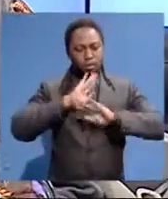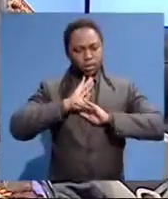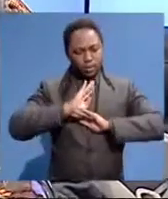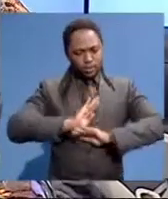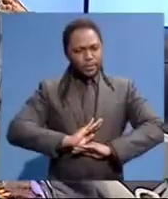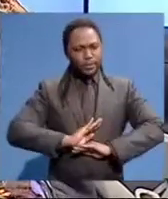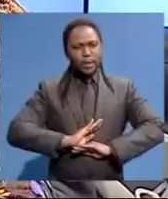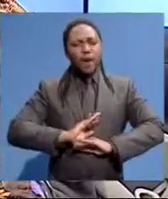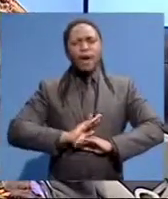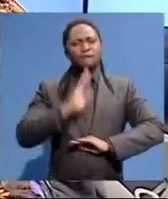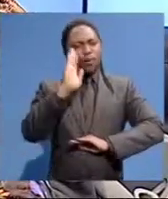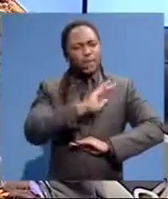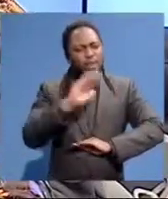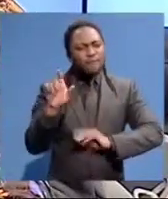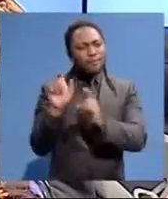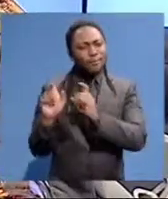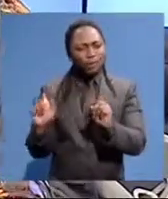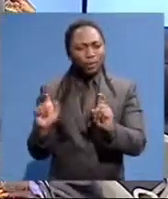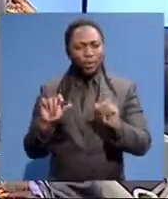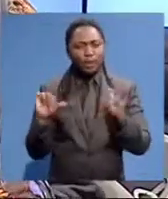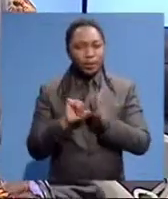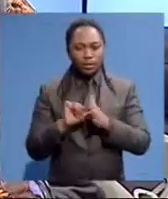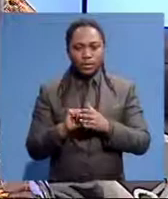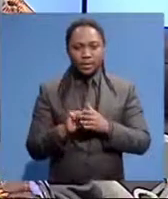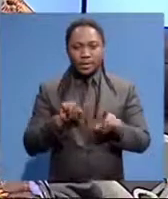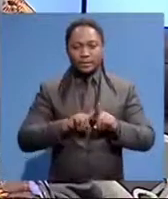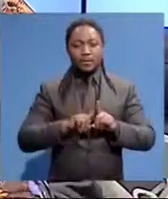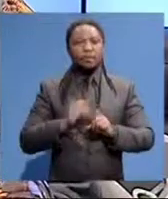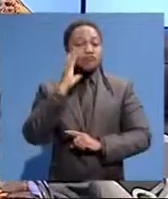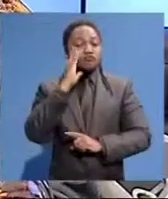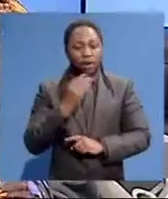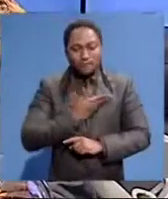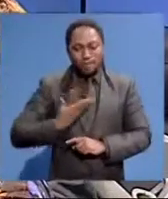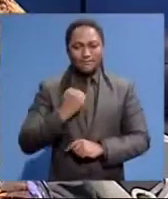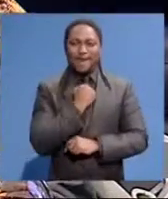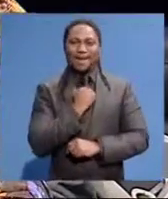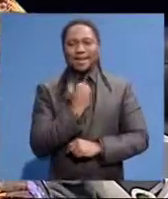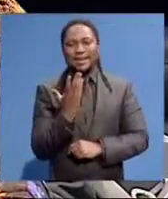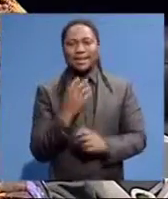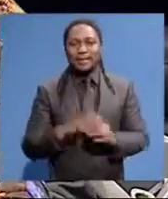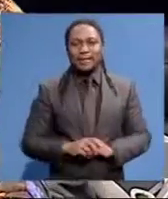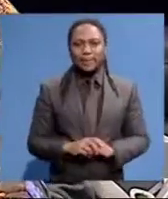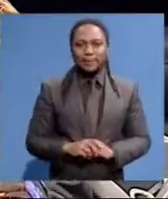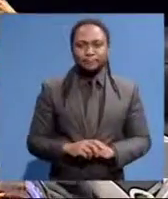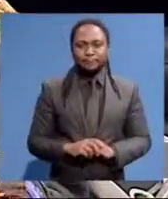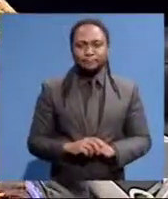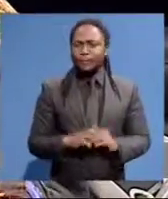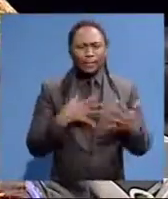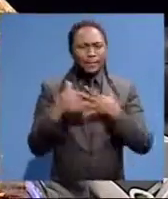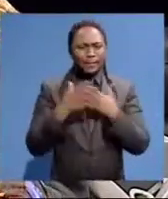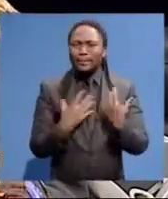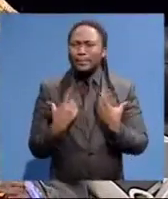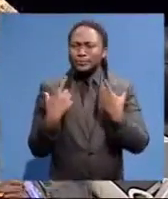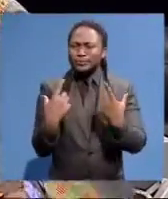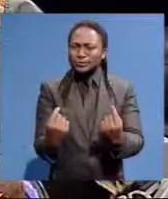carry with, you know? It kind of reminds me of my grandmother, actually, you know. So it's to be humble in anything that you do, you